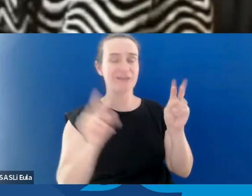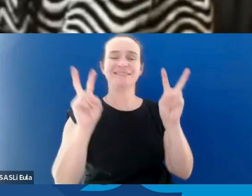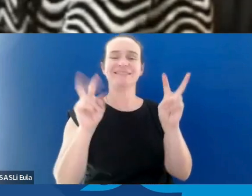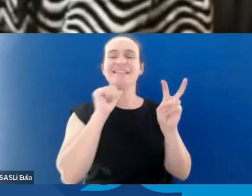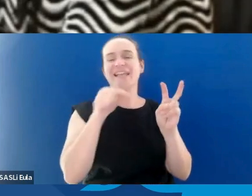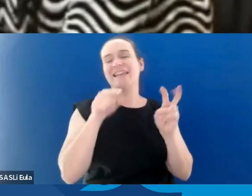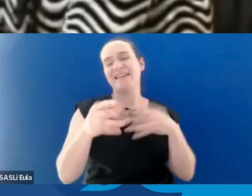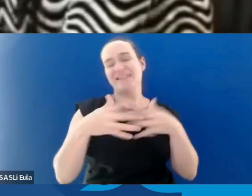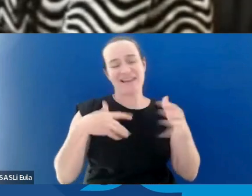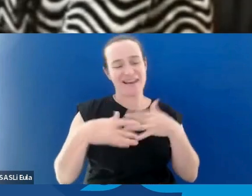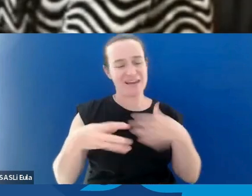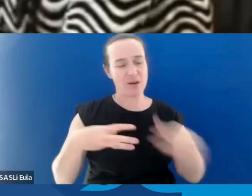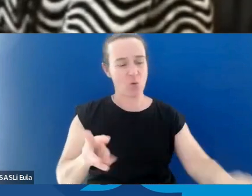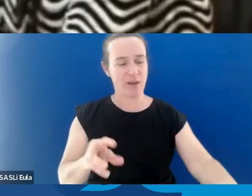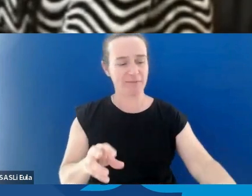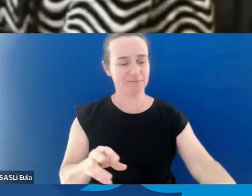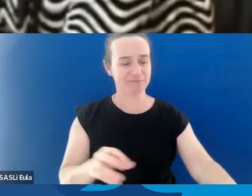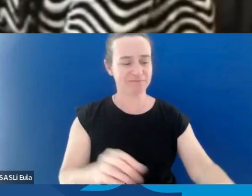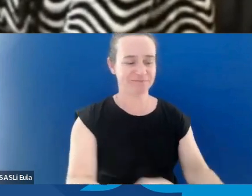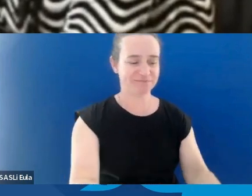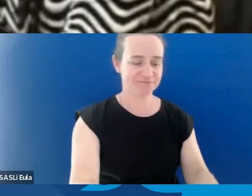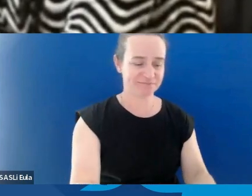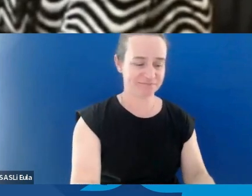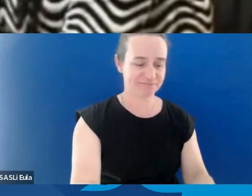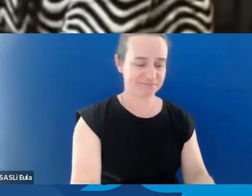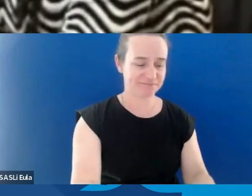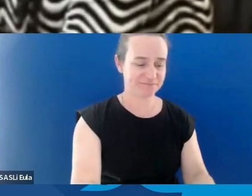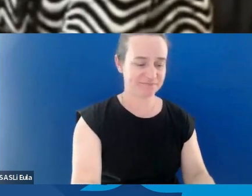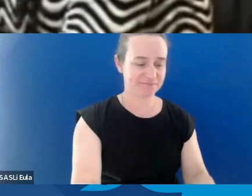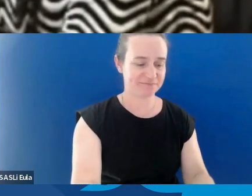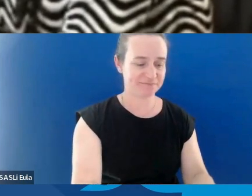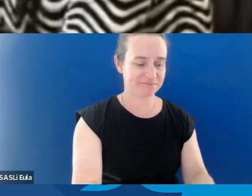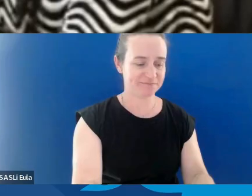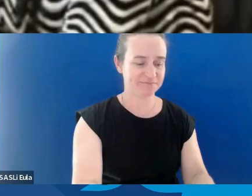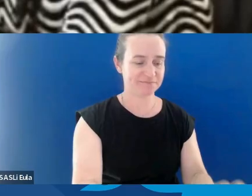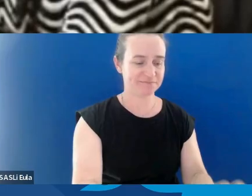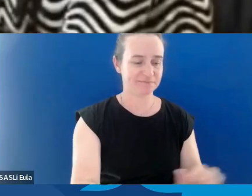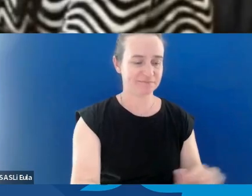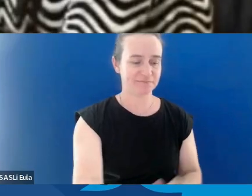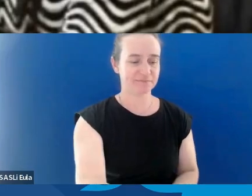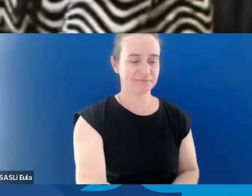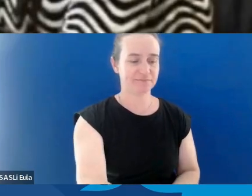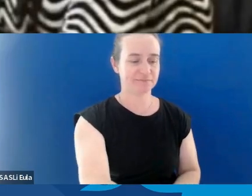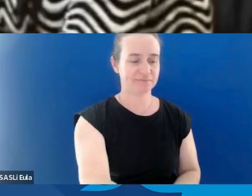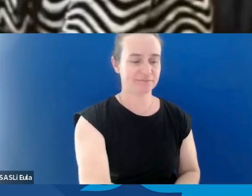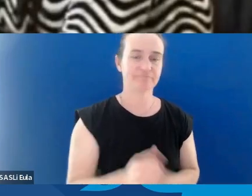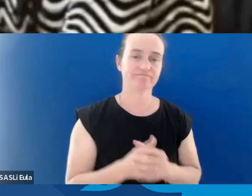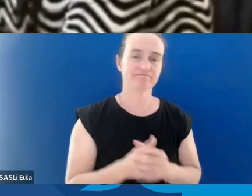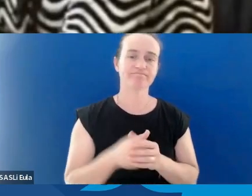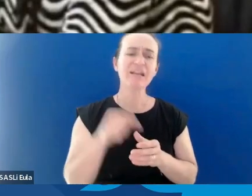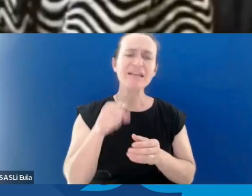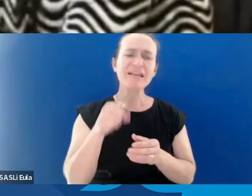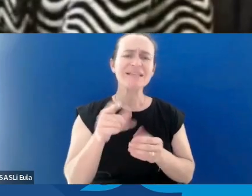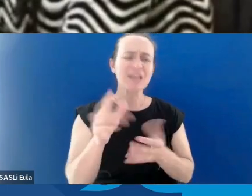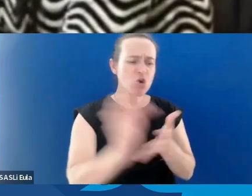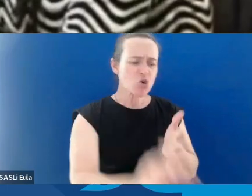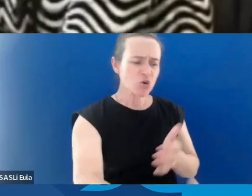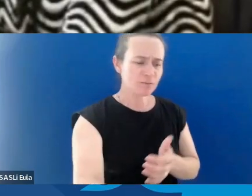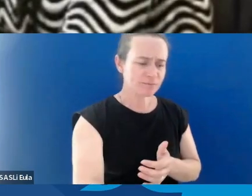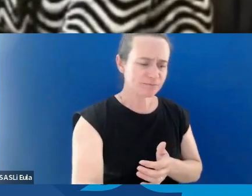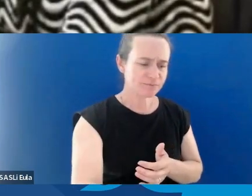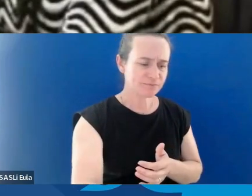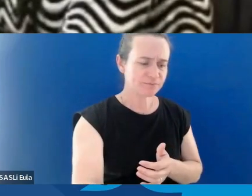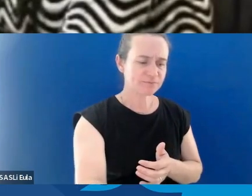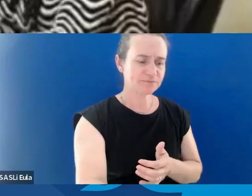that we've done. And we want to bring these people on to talk about their raw and unfiltered stories, because it's really stories that you don't hear about.